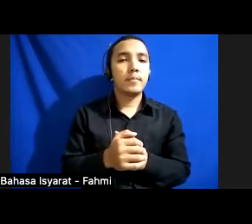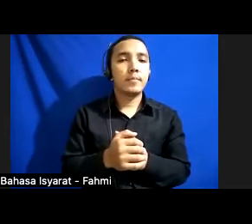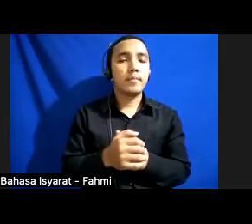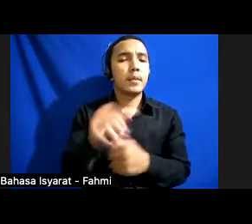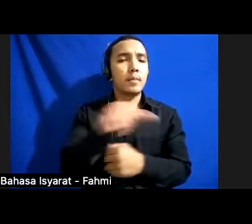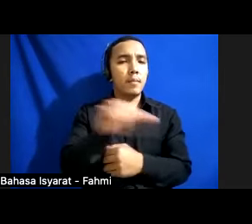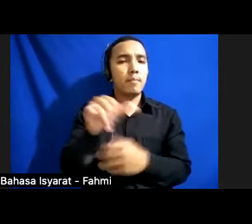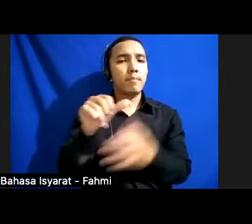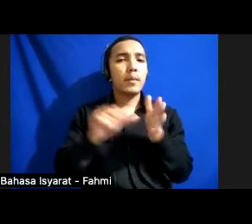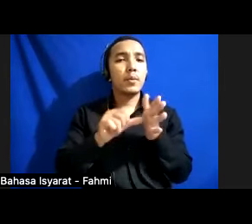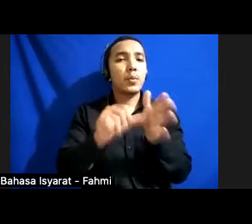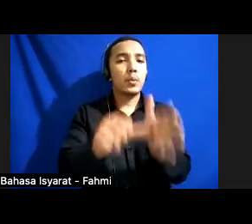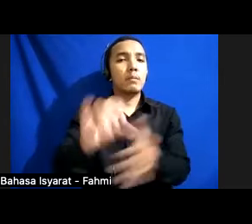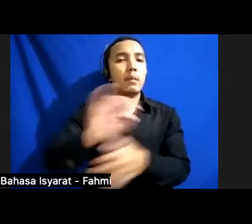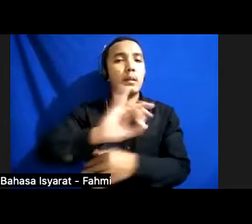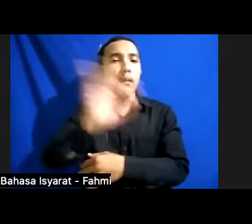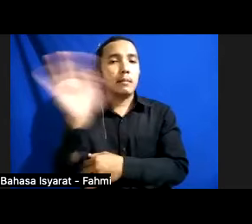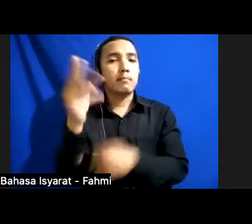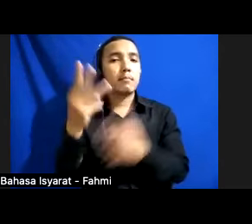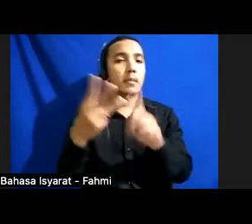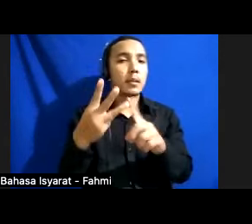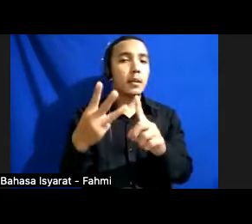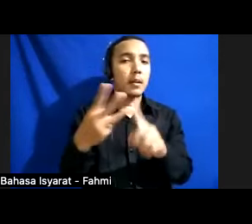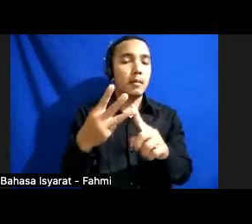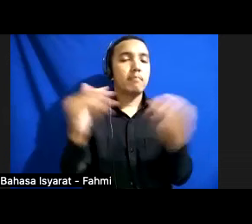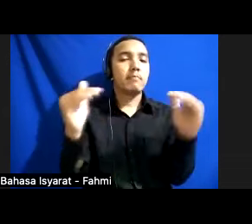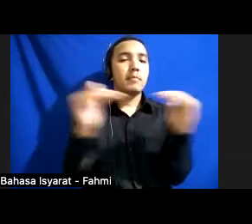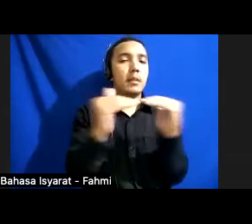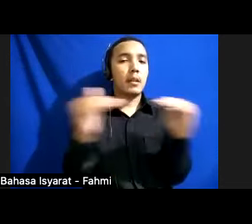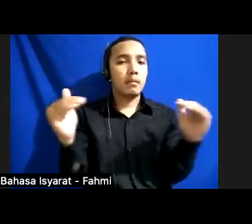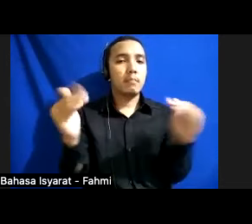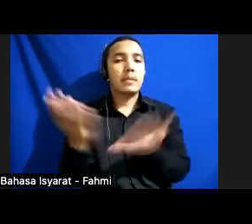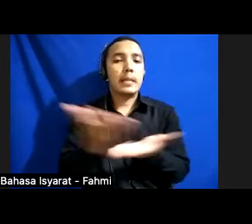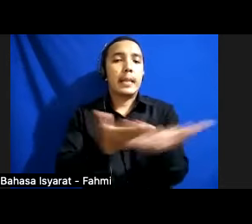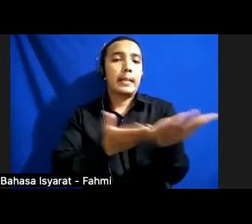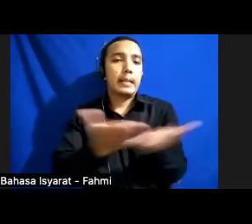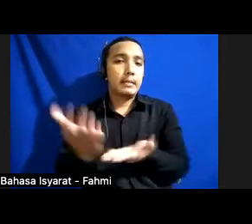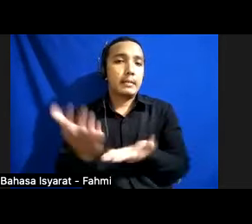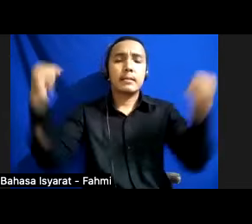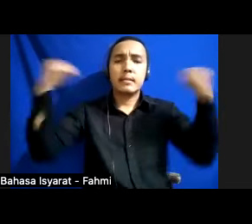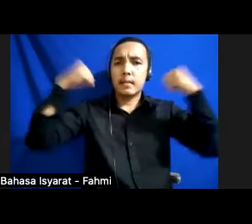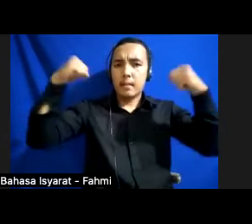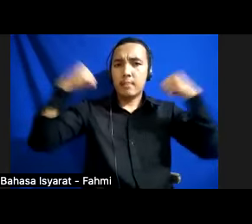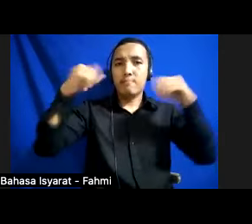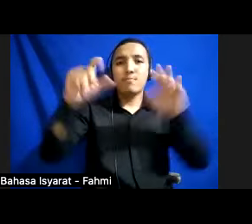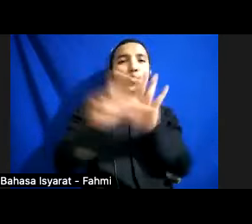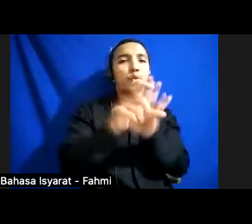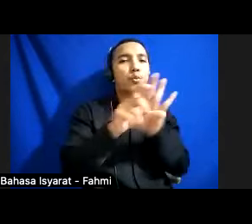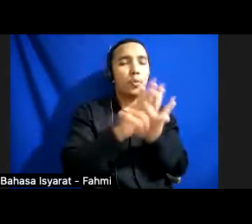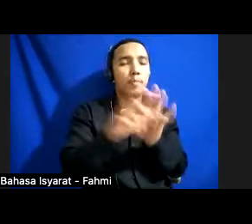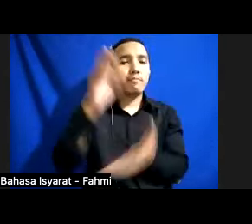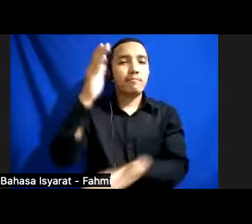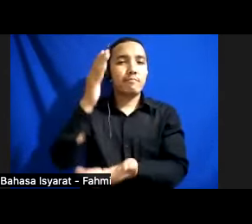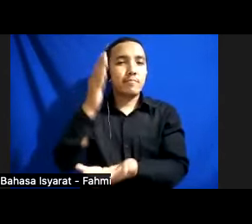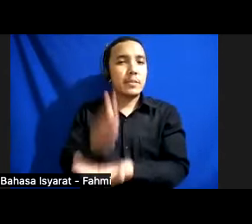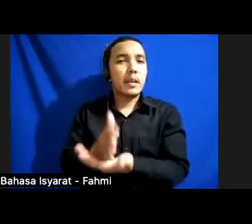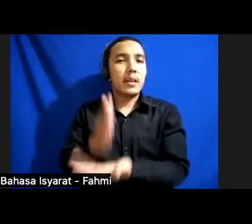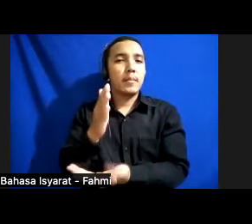assistance. 3rd, equality in health services, which comes in the form of affirmative policies from